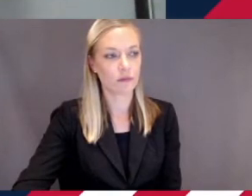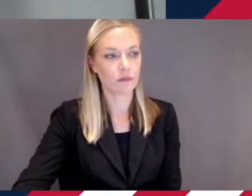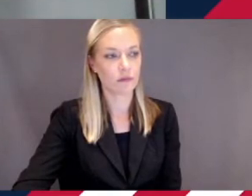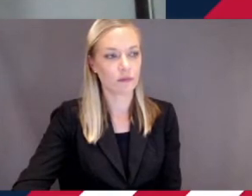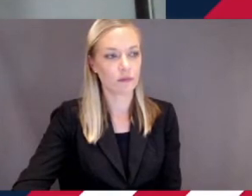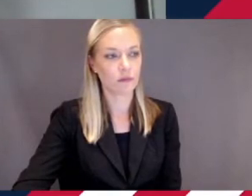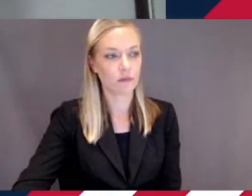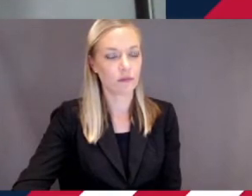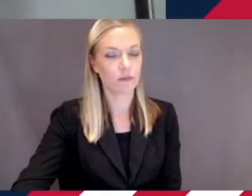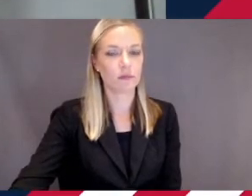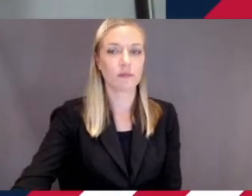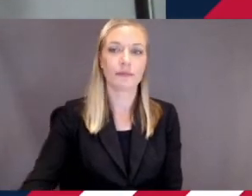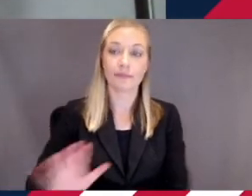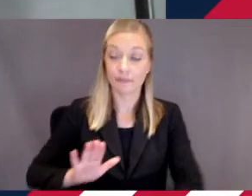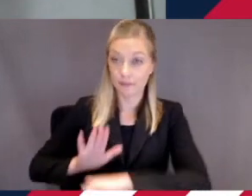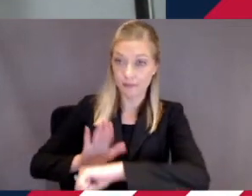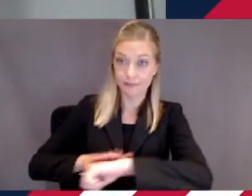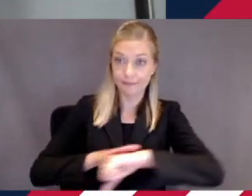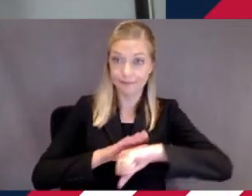30 seconds.